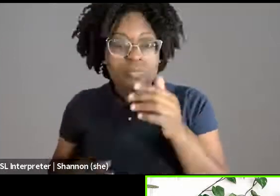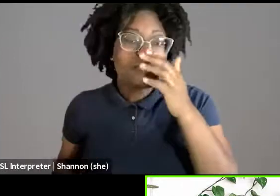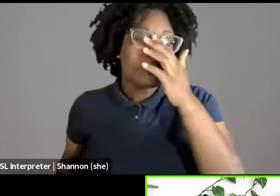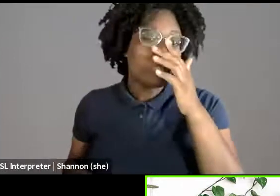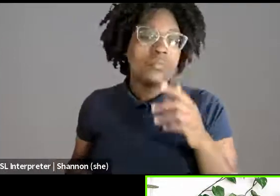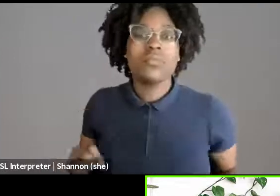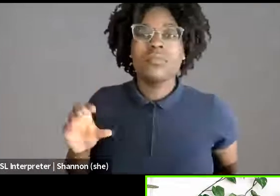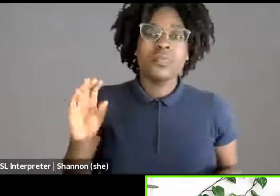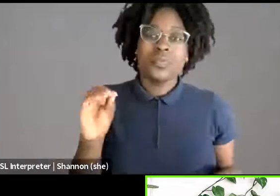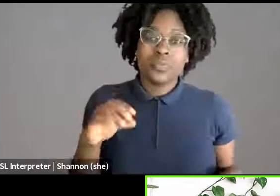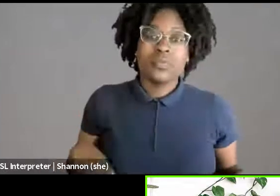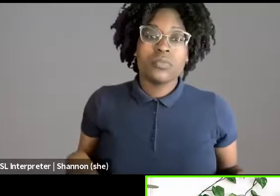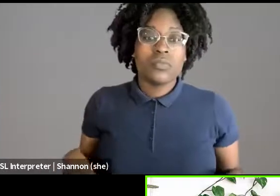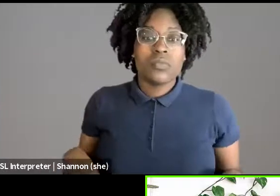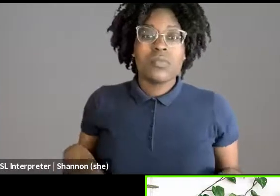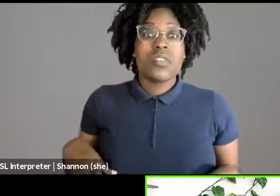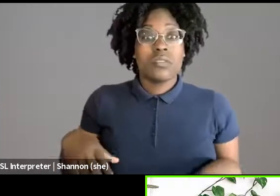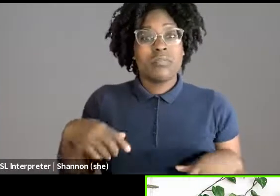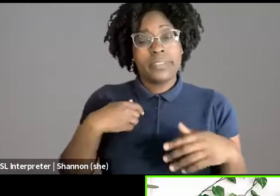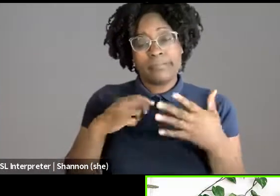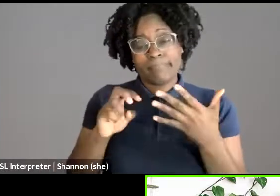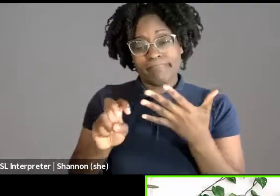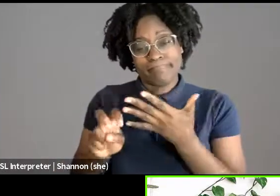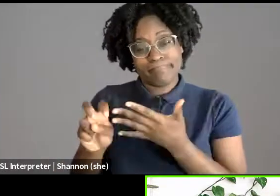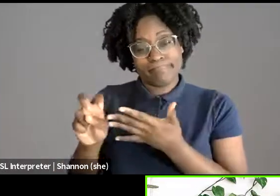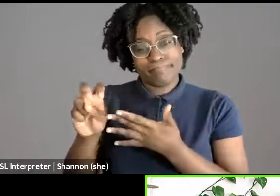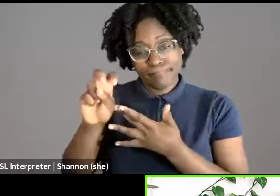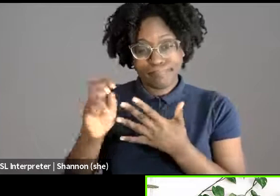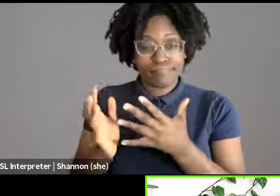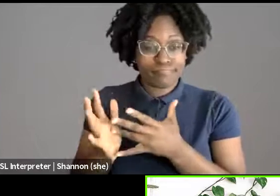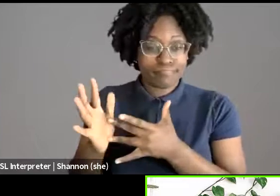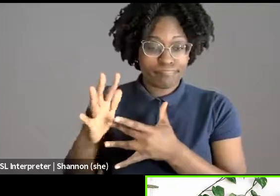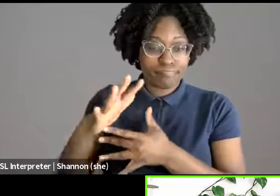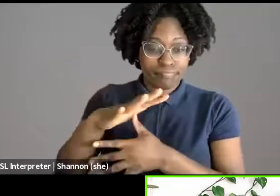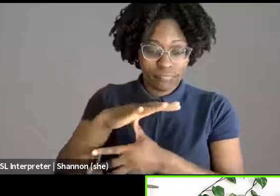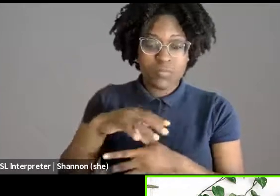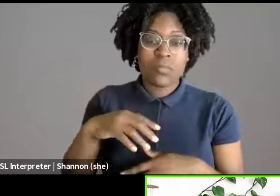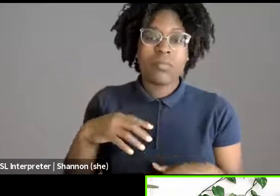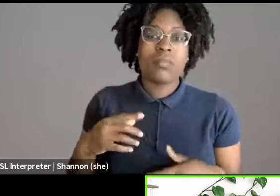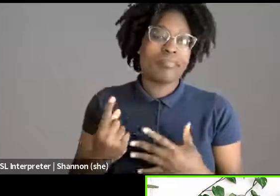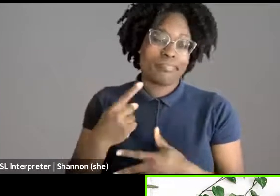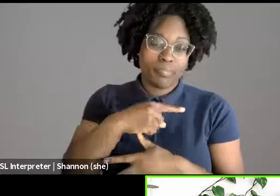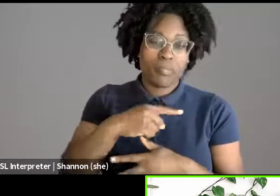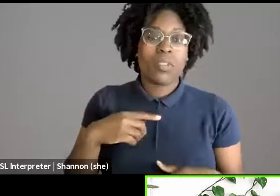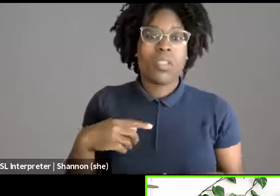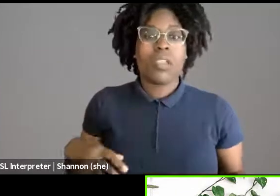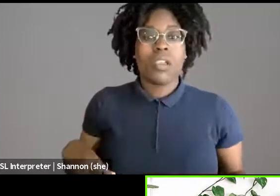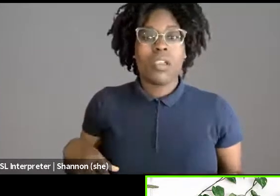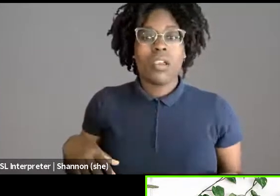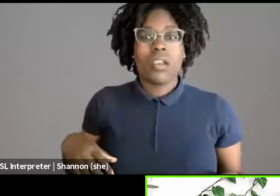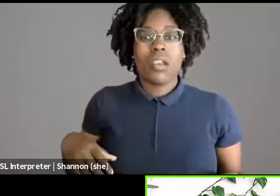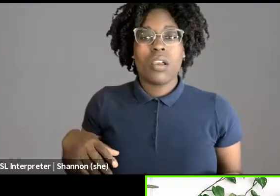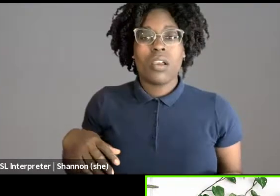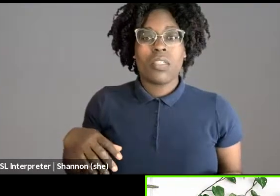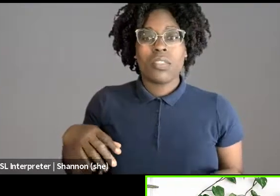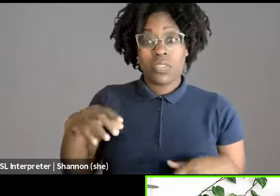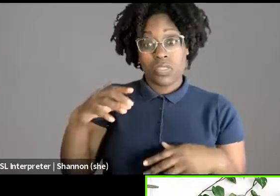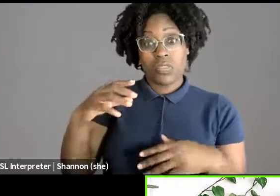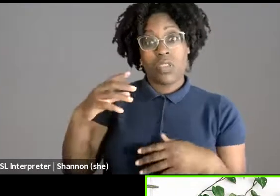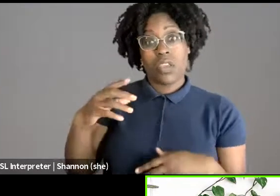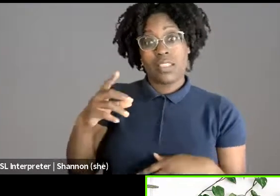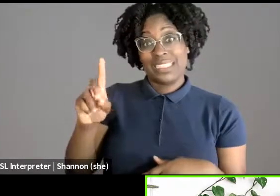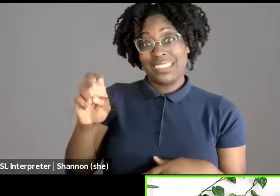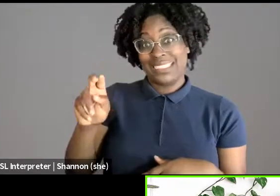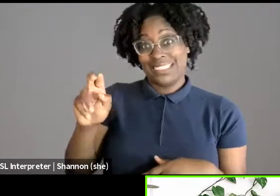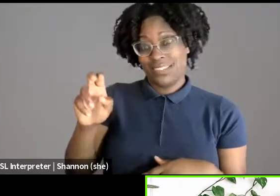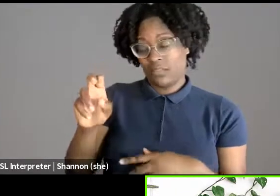at the college and the administration, but we were told that nothing could be done because the professor had tenure. This wasn't the